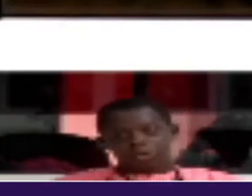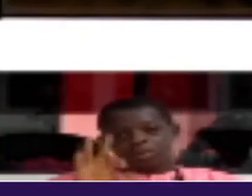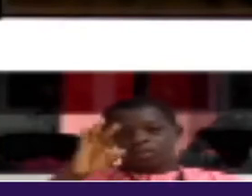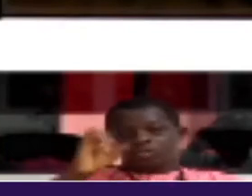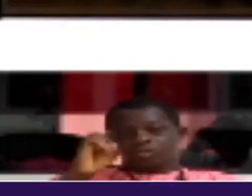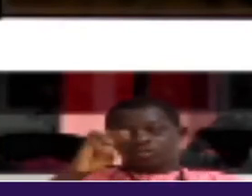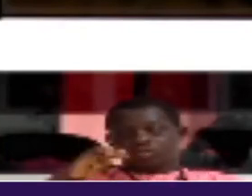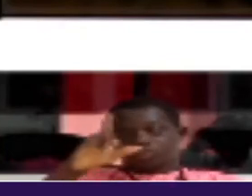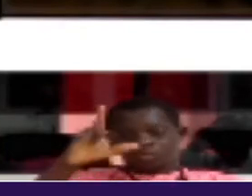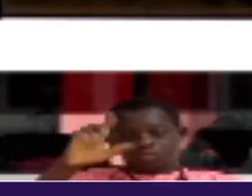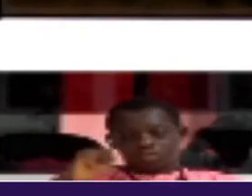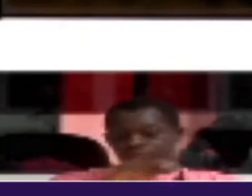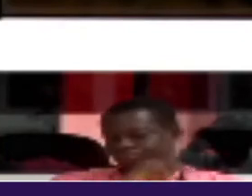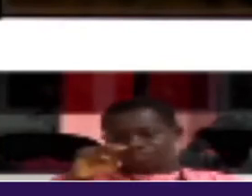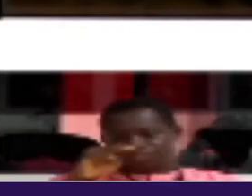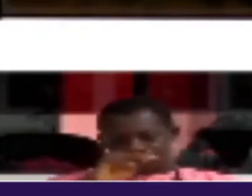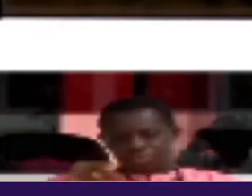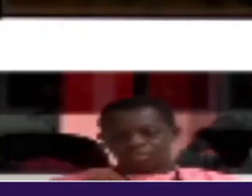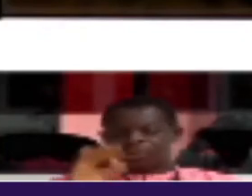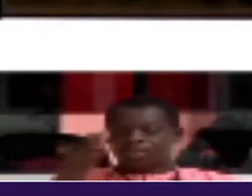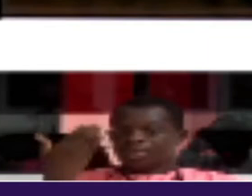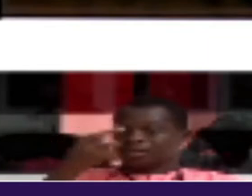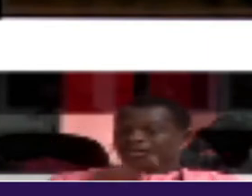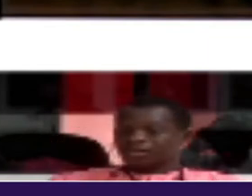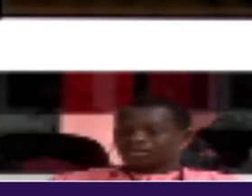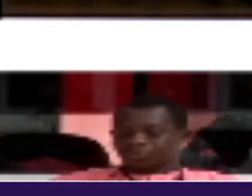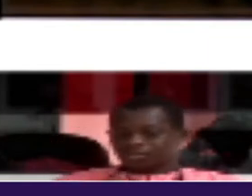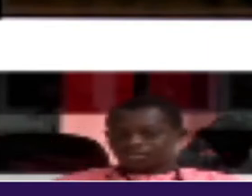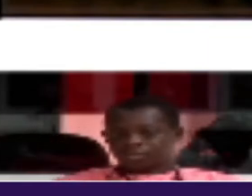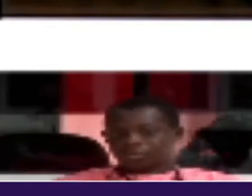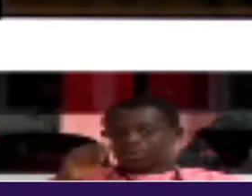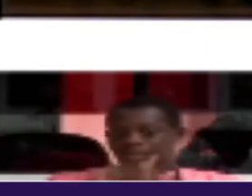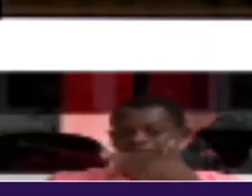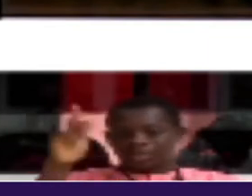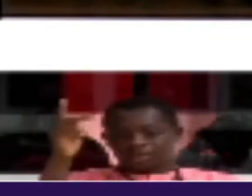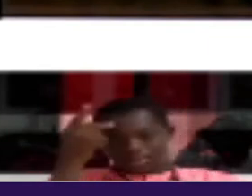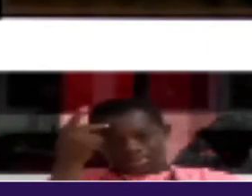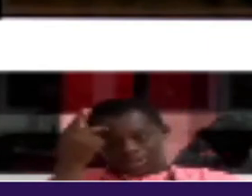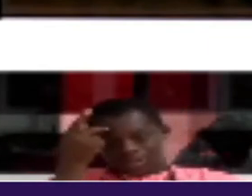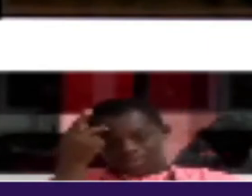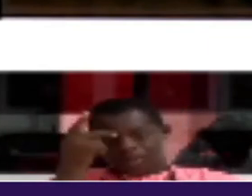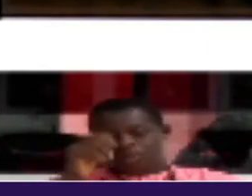no. Tumbul was not my immediate commander. But at that particular time, in Kanilai,